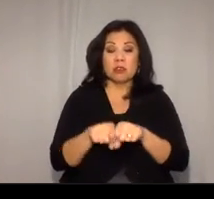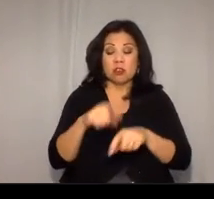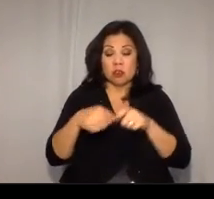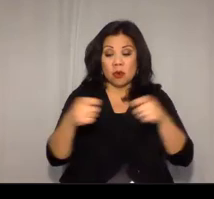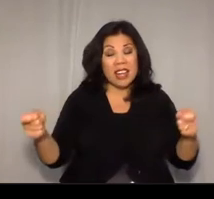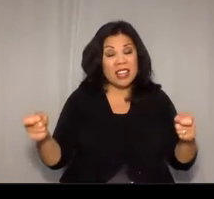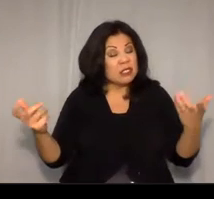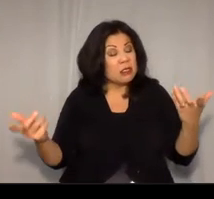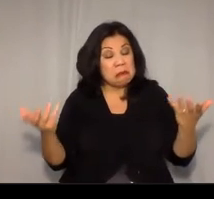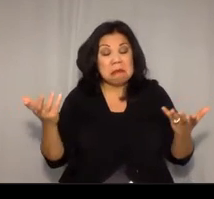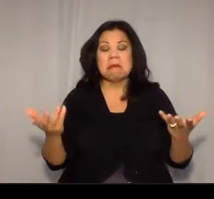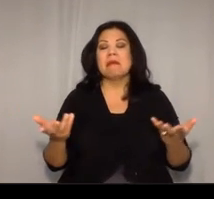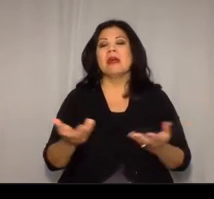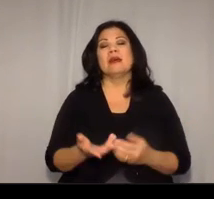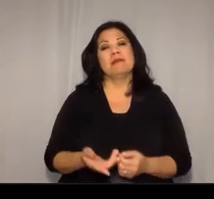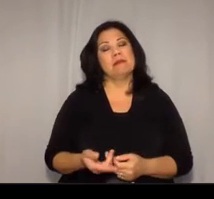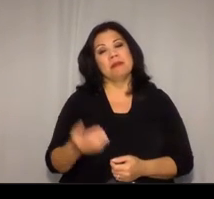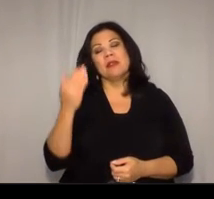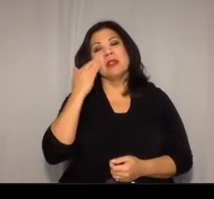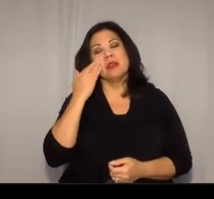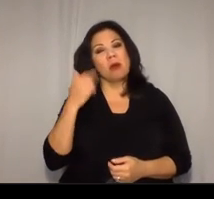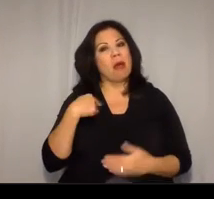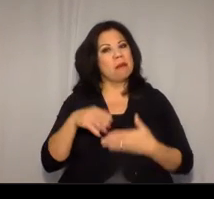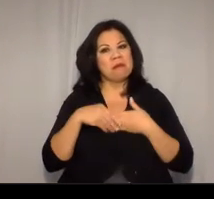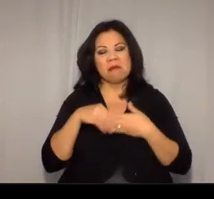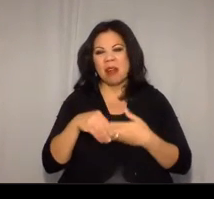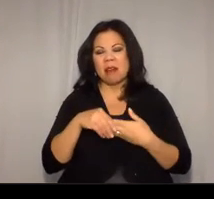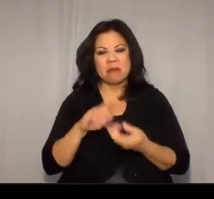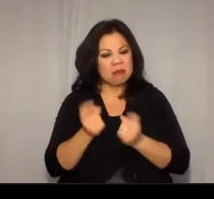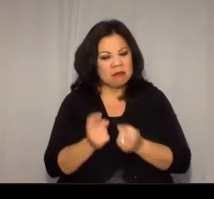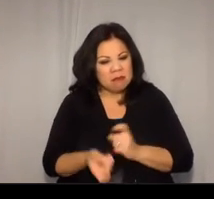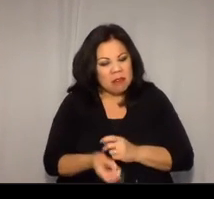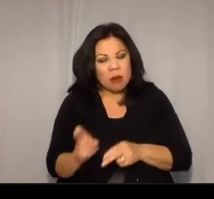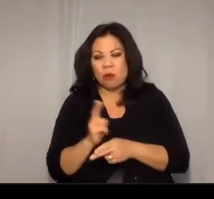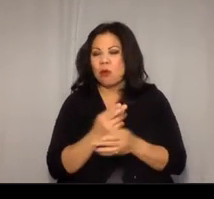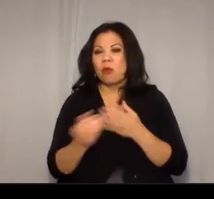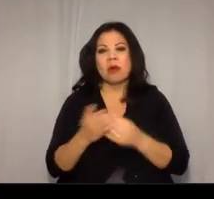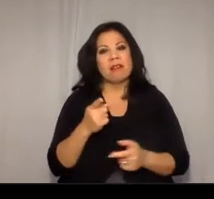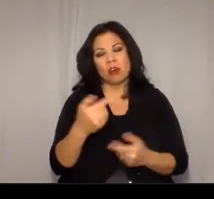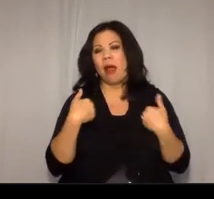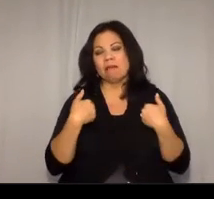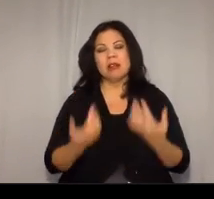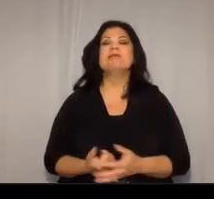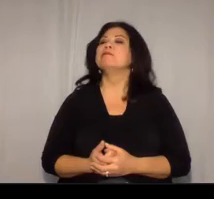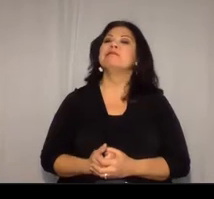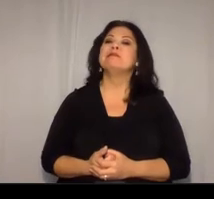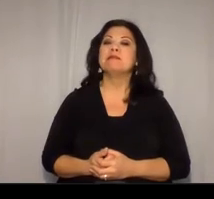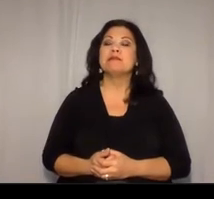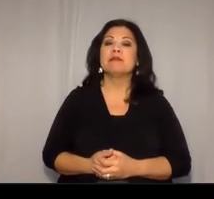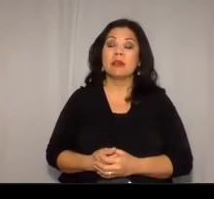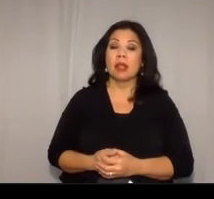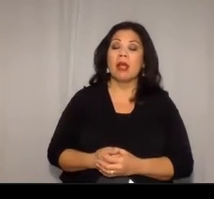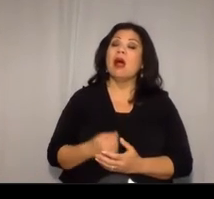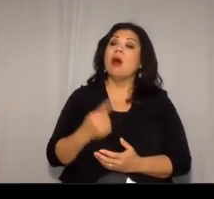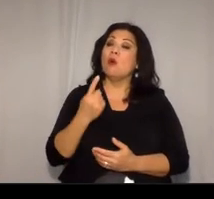So you know me, I am really big on improvisation, which means use what you've got. Now, the other thing that I